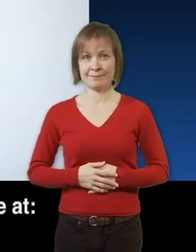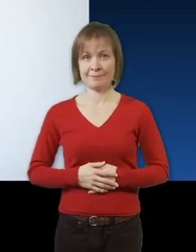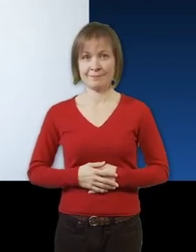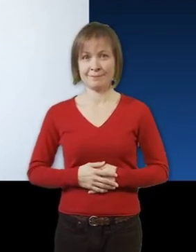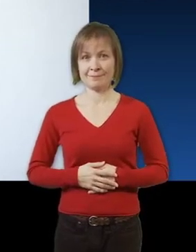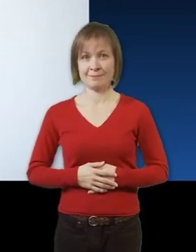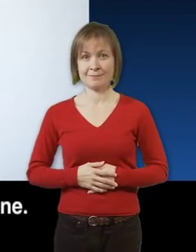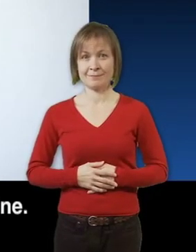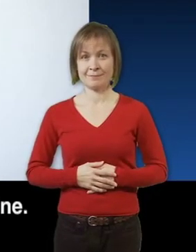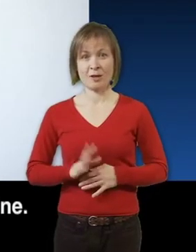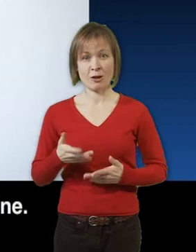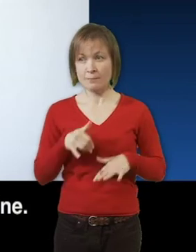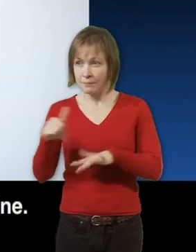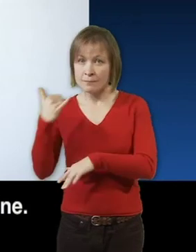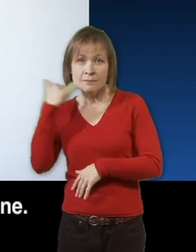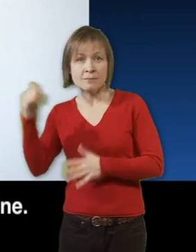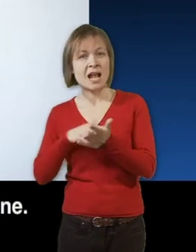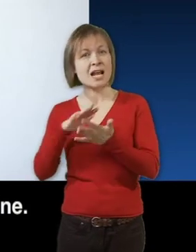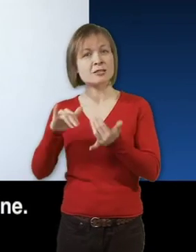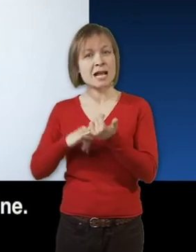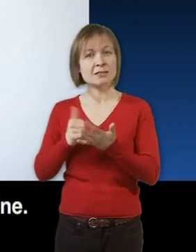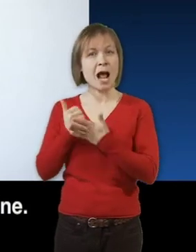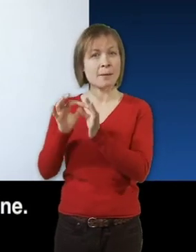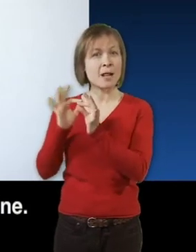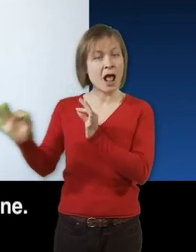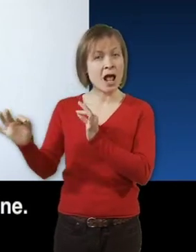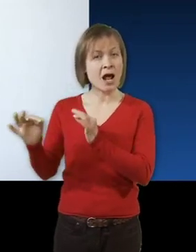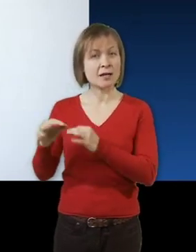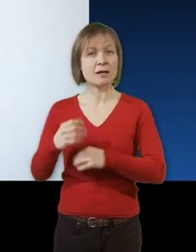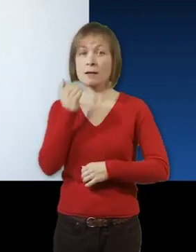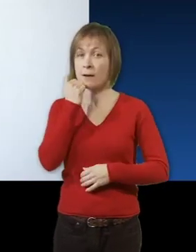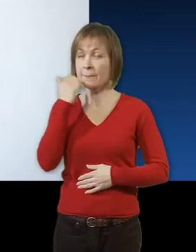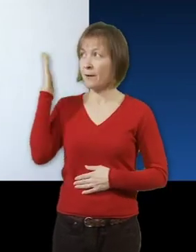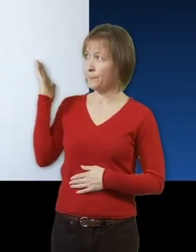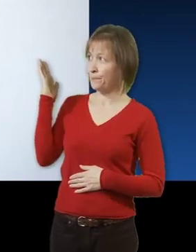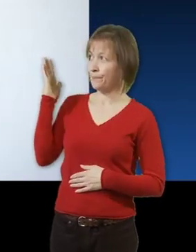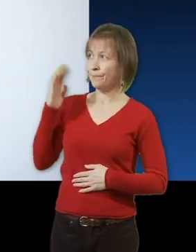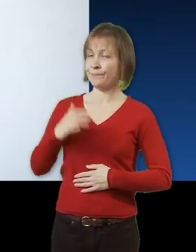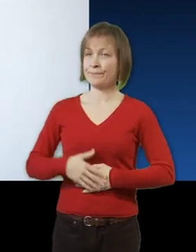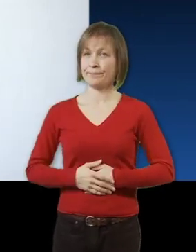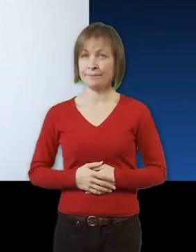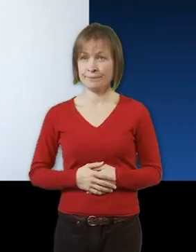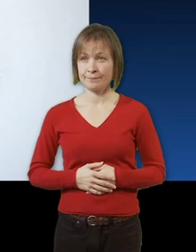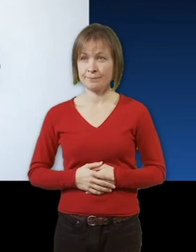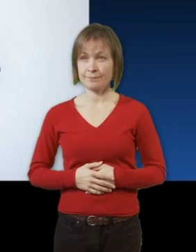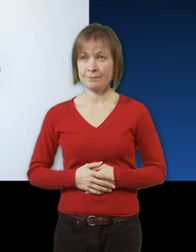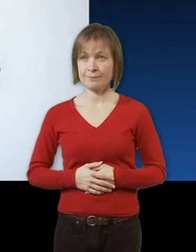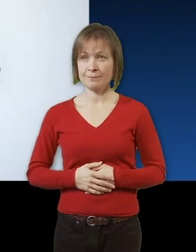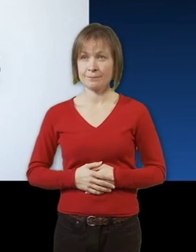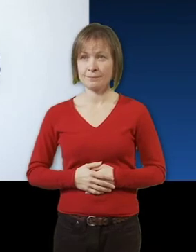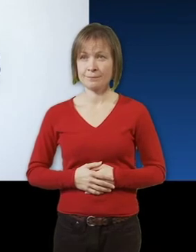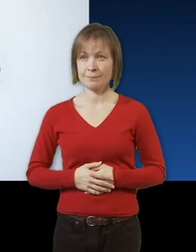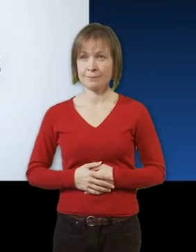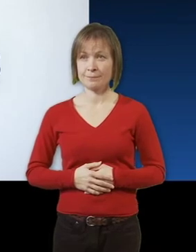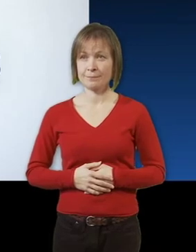www.nhs24.com or by contacting the NHS helpline. Phone 0800 22